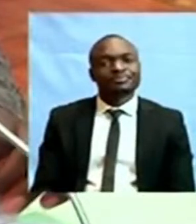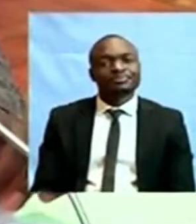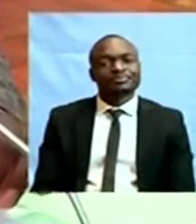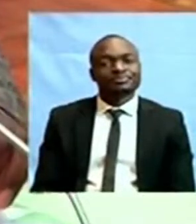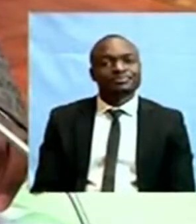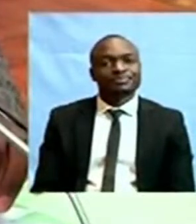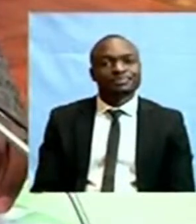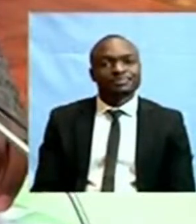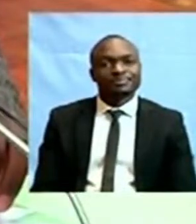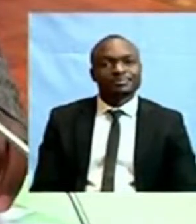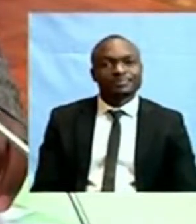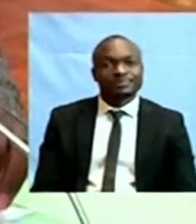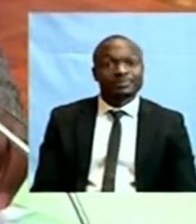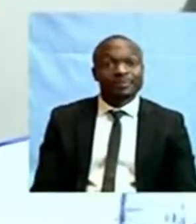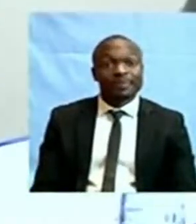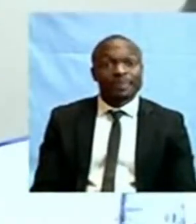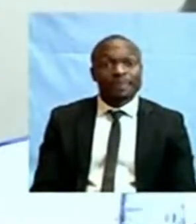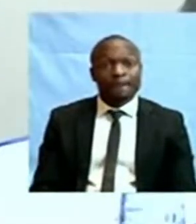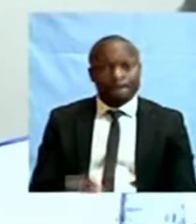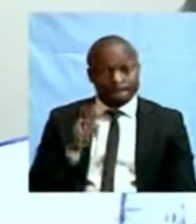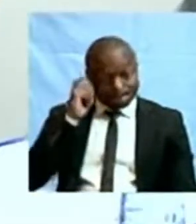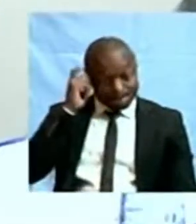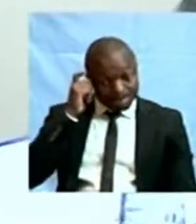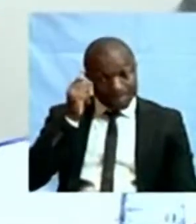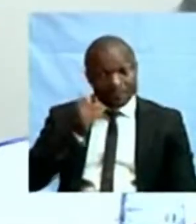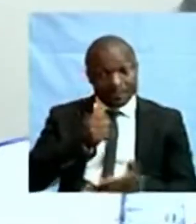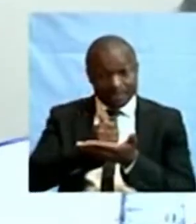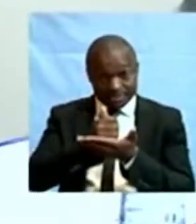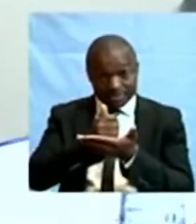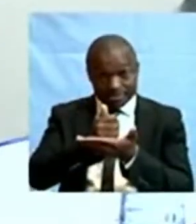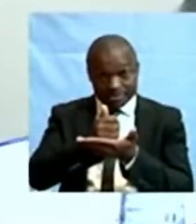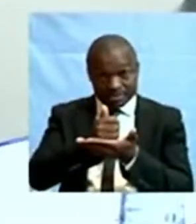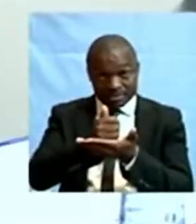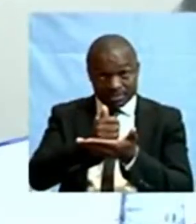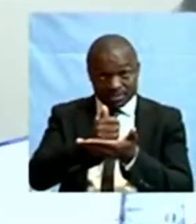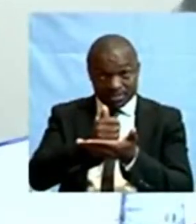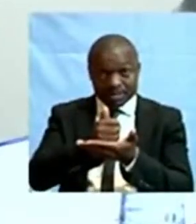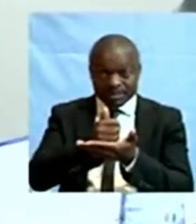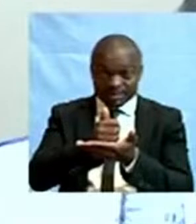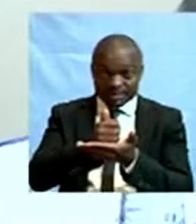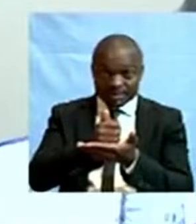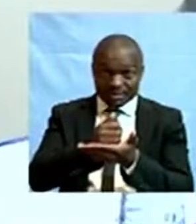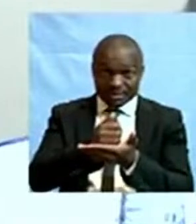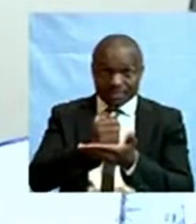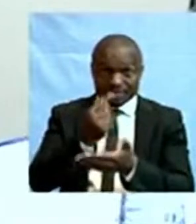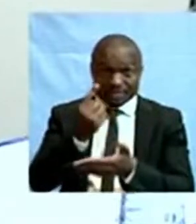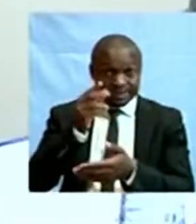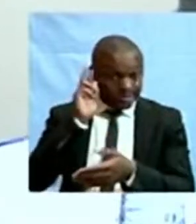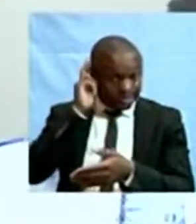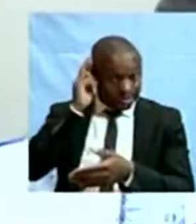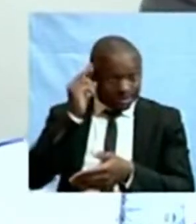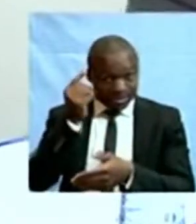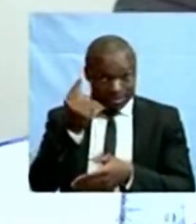Okay, I think it does help indirectly for one reason. Number one, like we said, is improving the